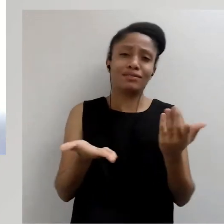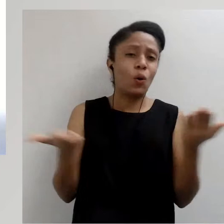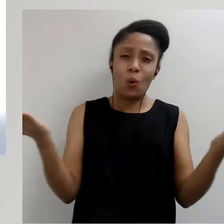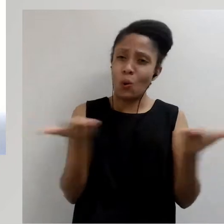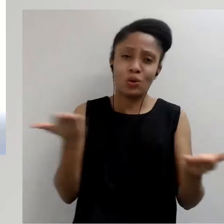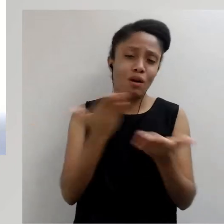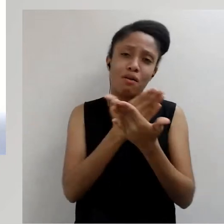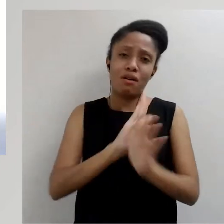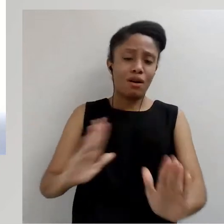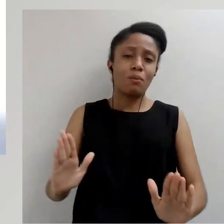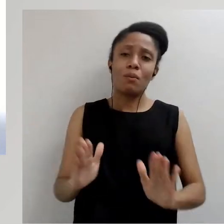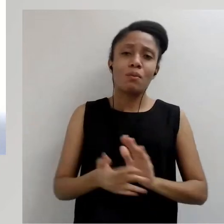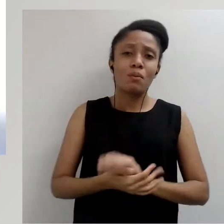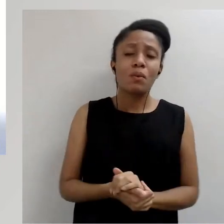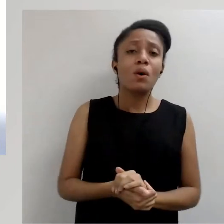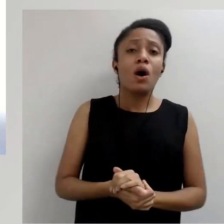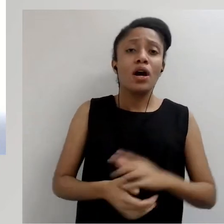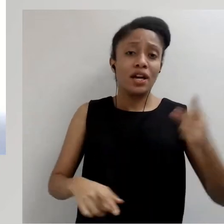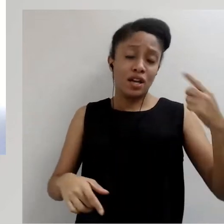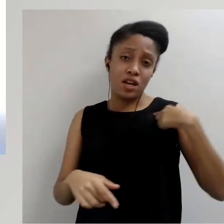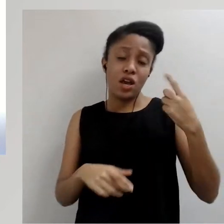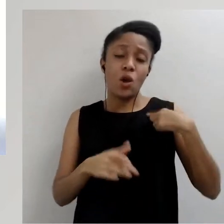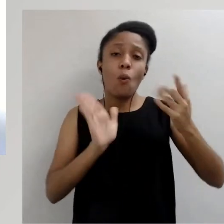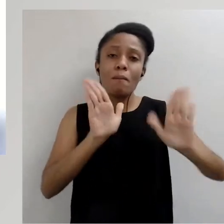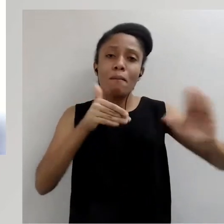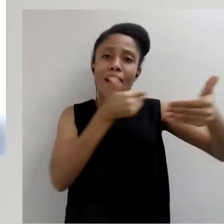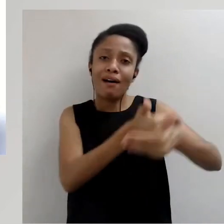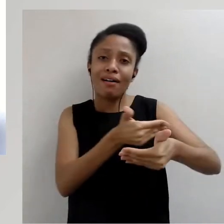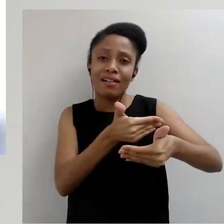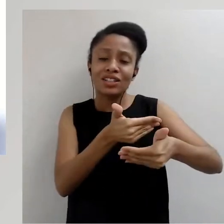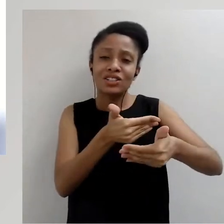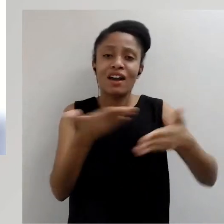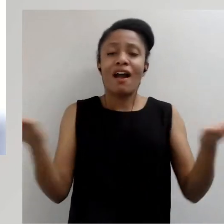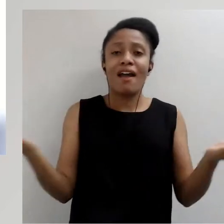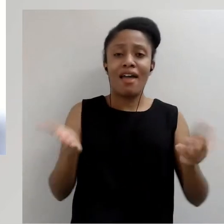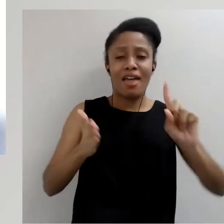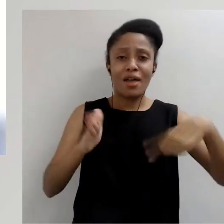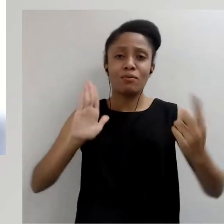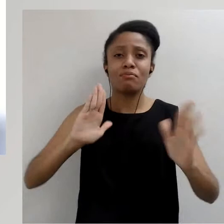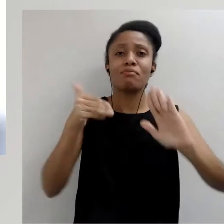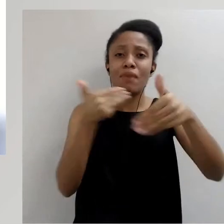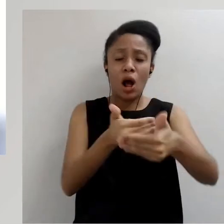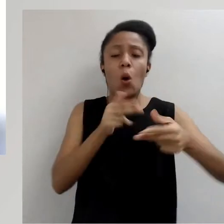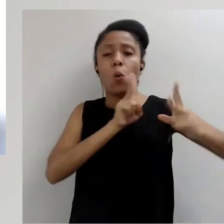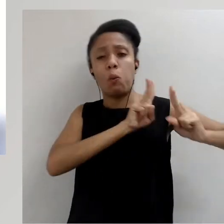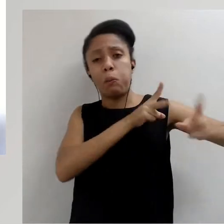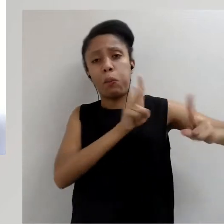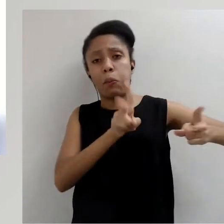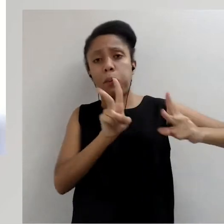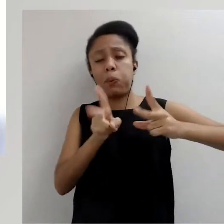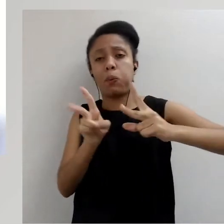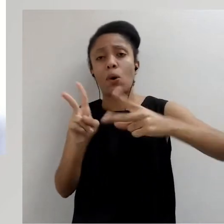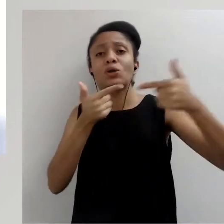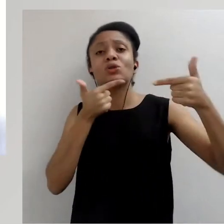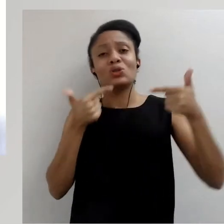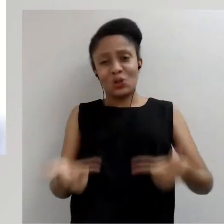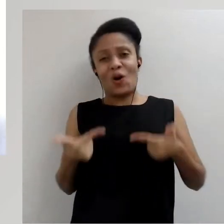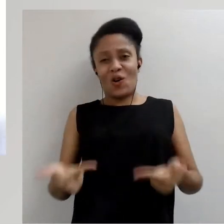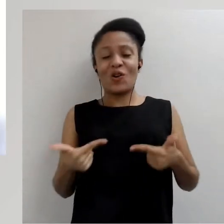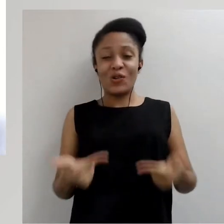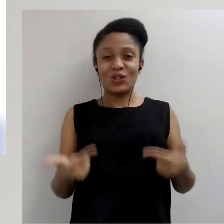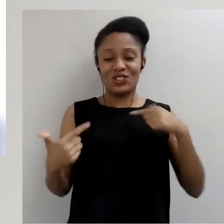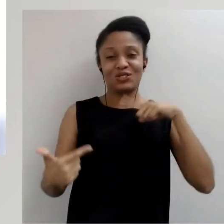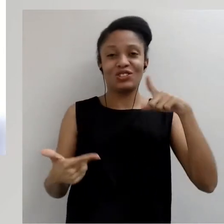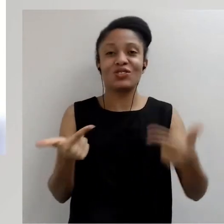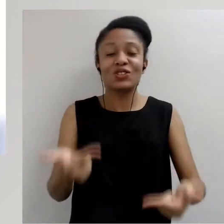today. So I followed the pathway of packaging, and I was lucky because packages are